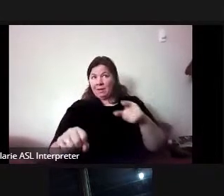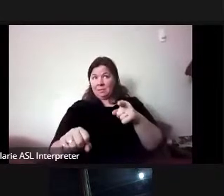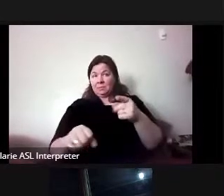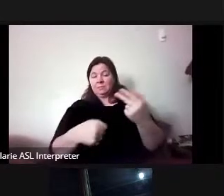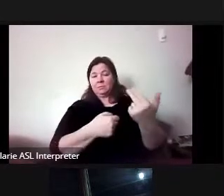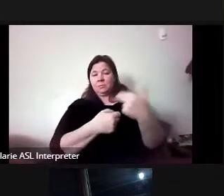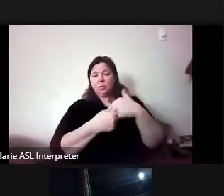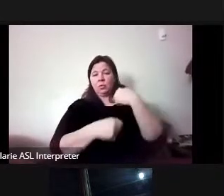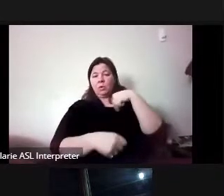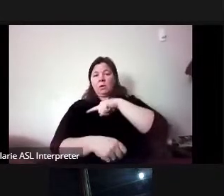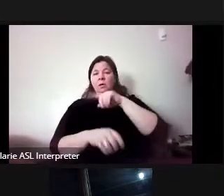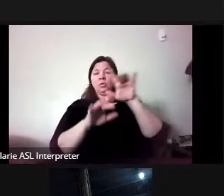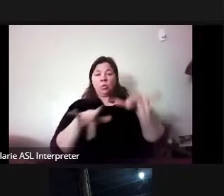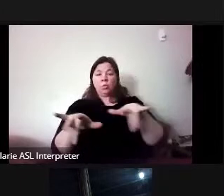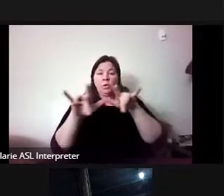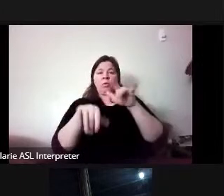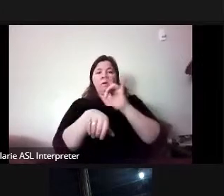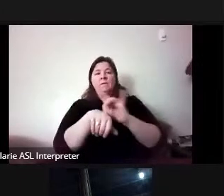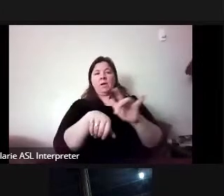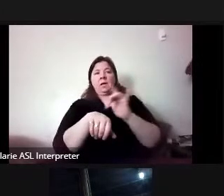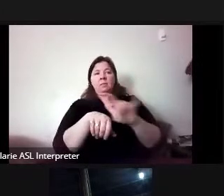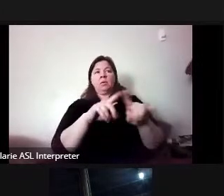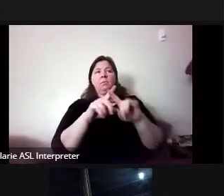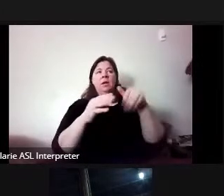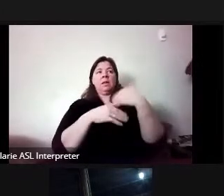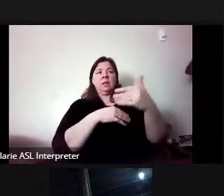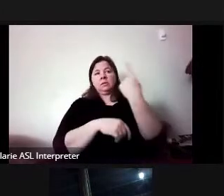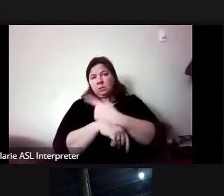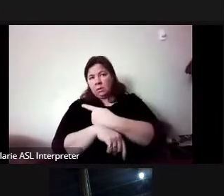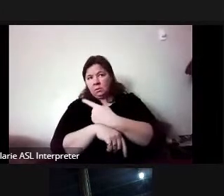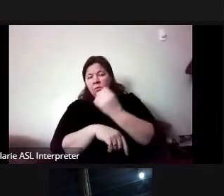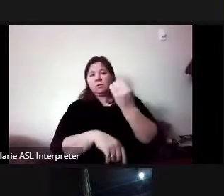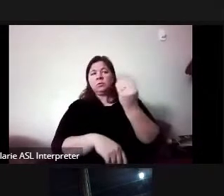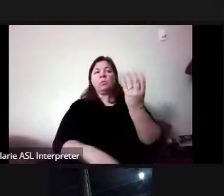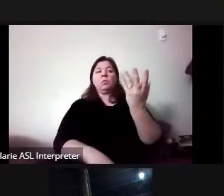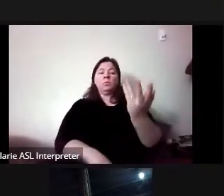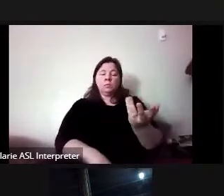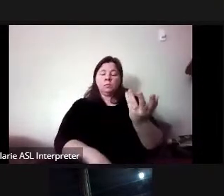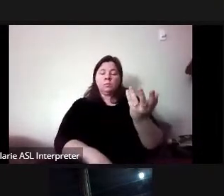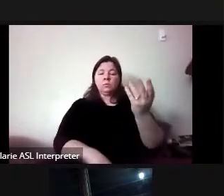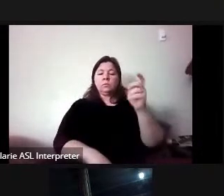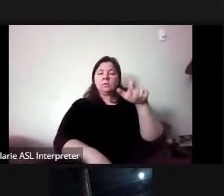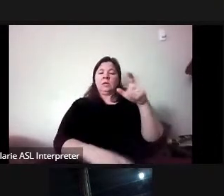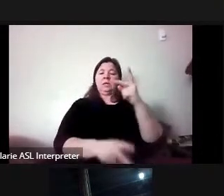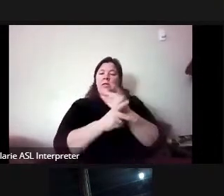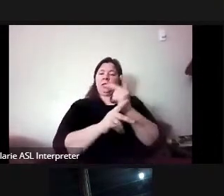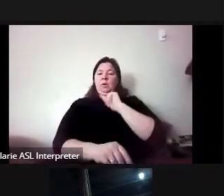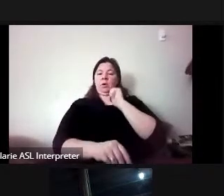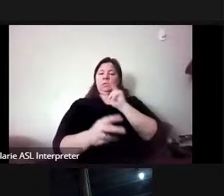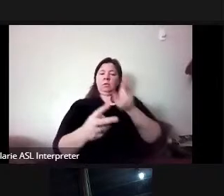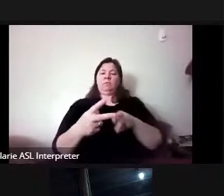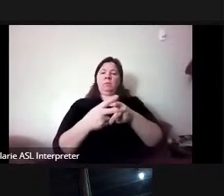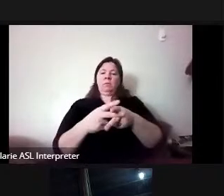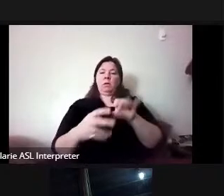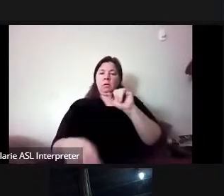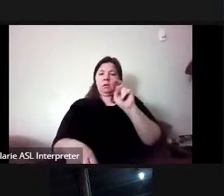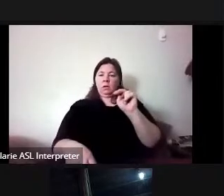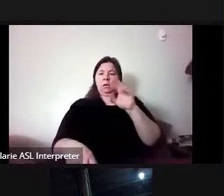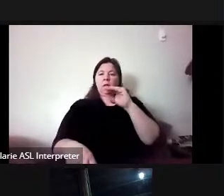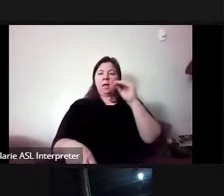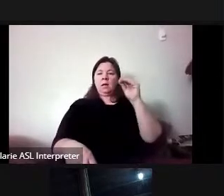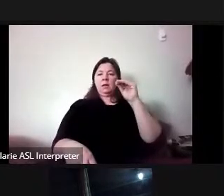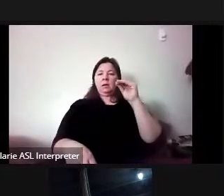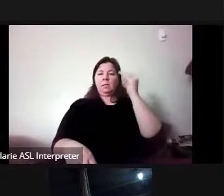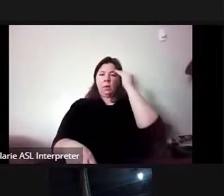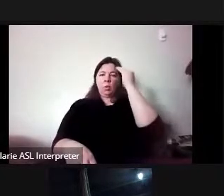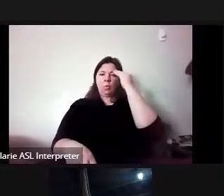now is that the recording is available by the next day. So we just need to keep ourselves plugged in and be